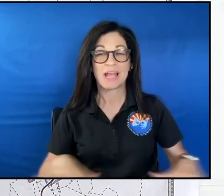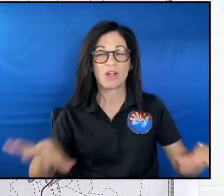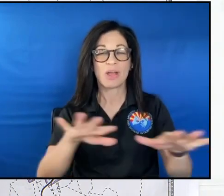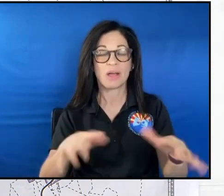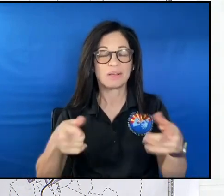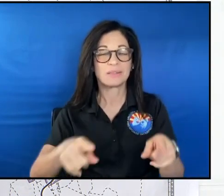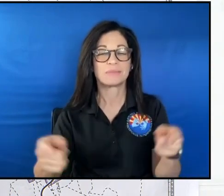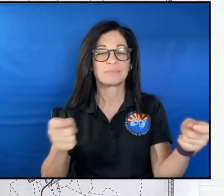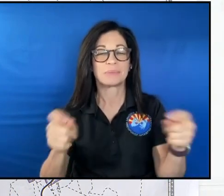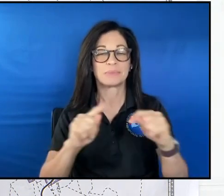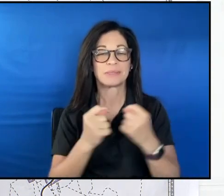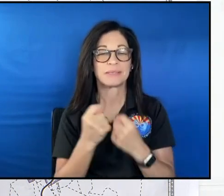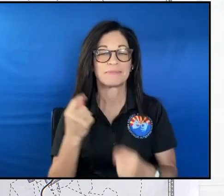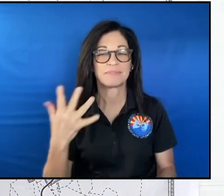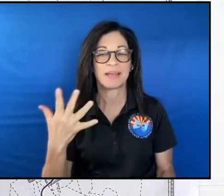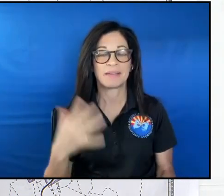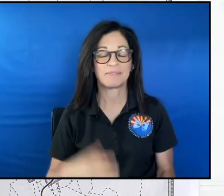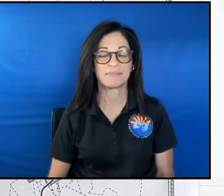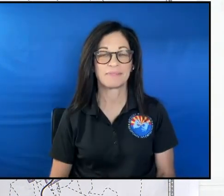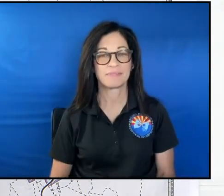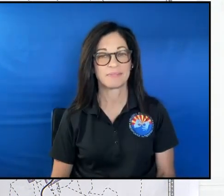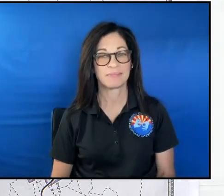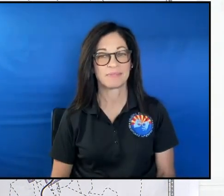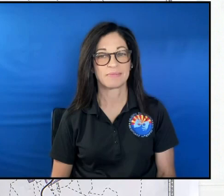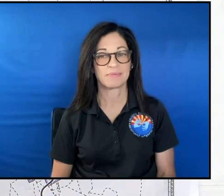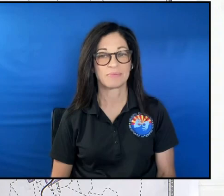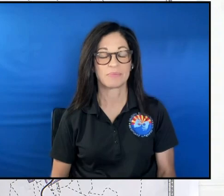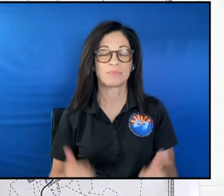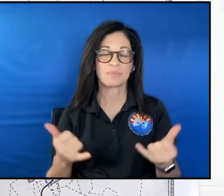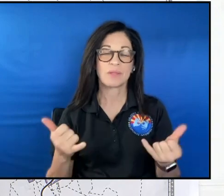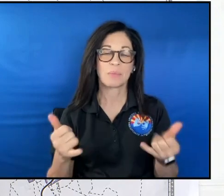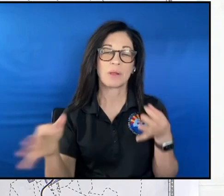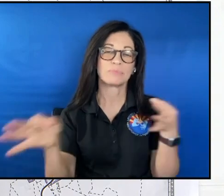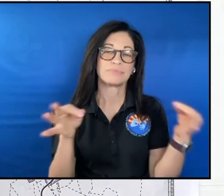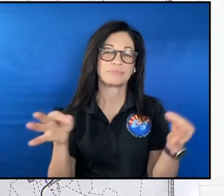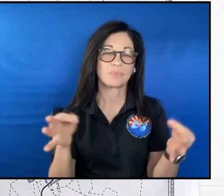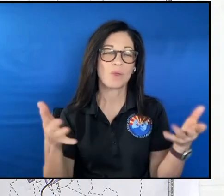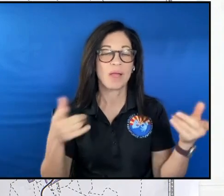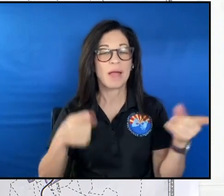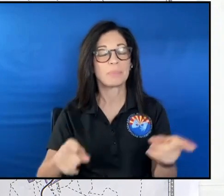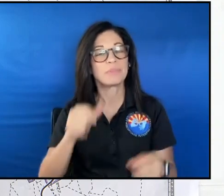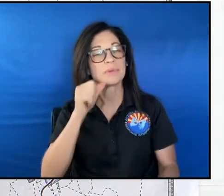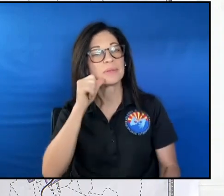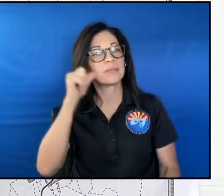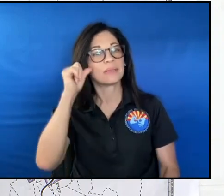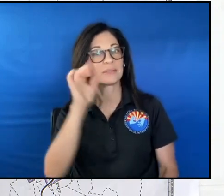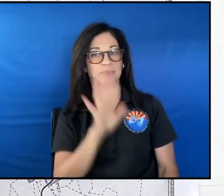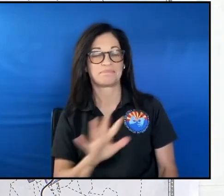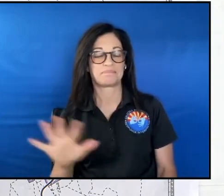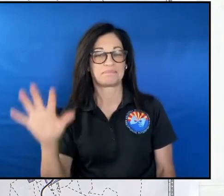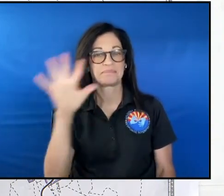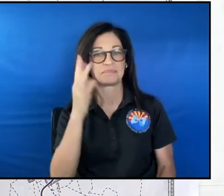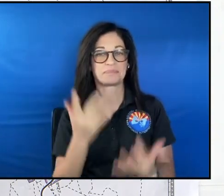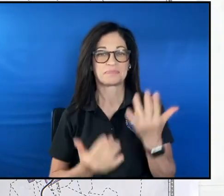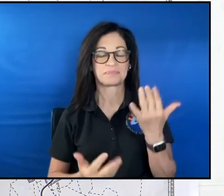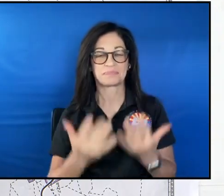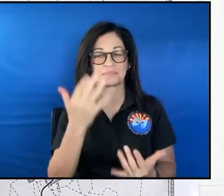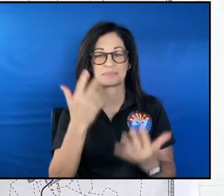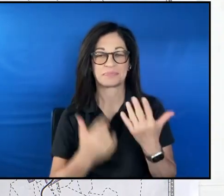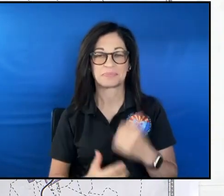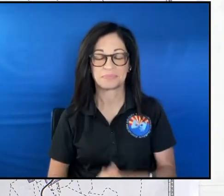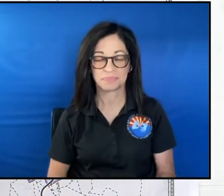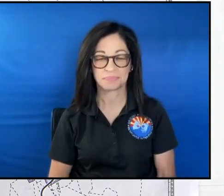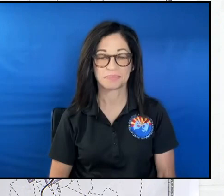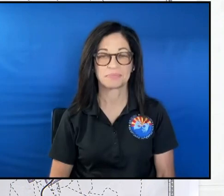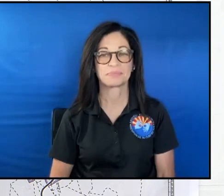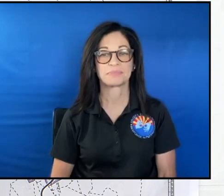give you an overview of the events that took place yesterday over the fire, and then also what we